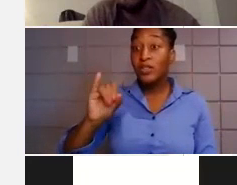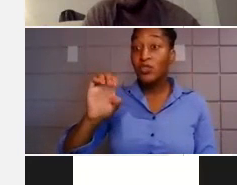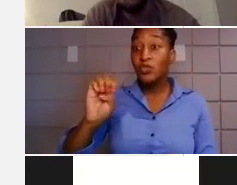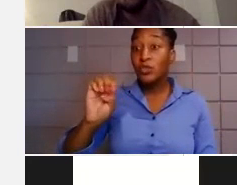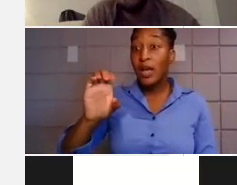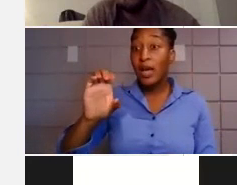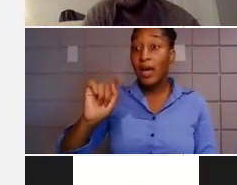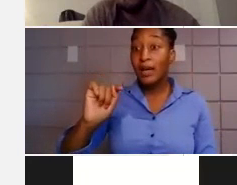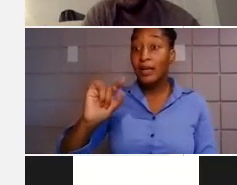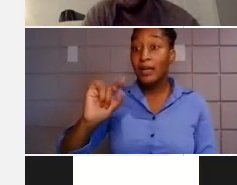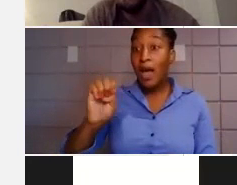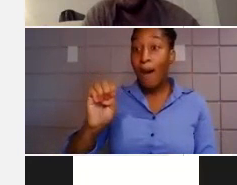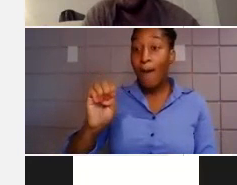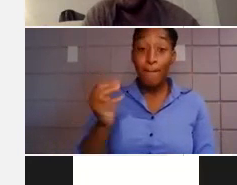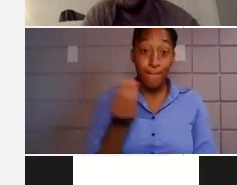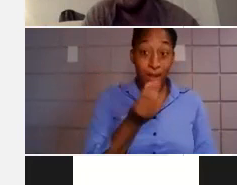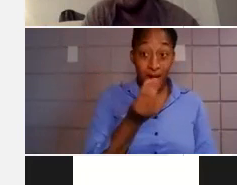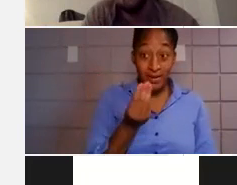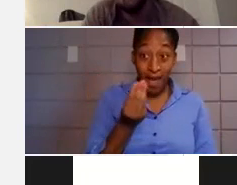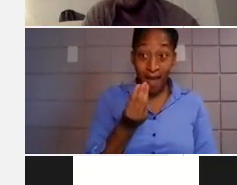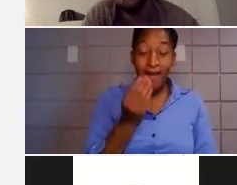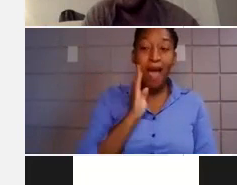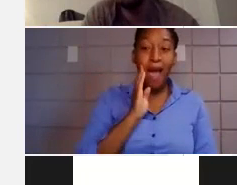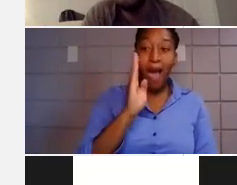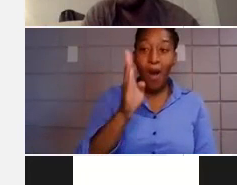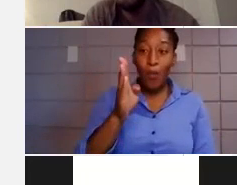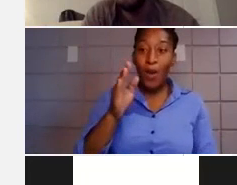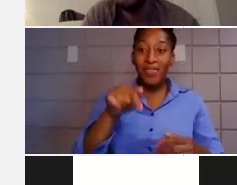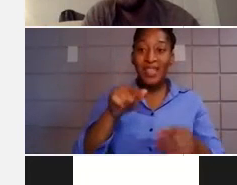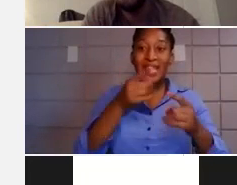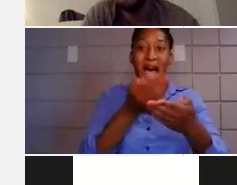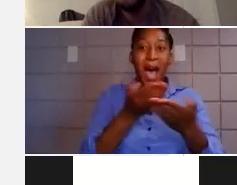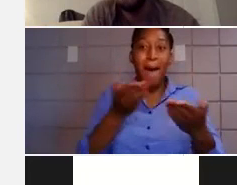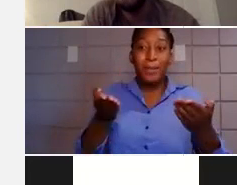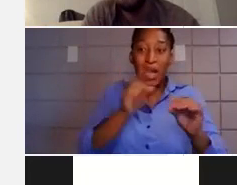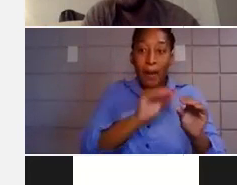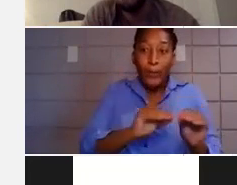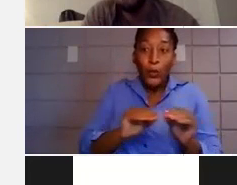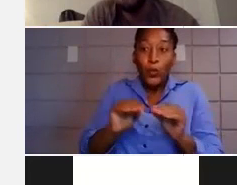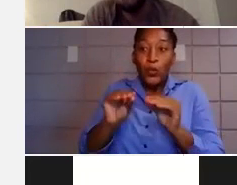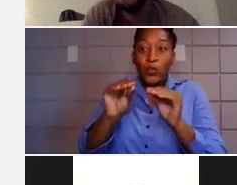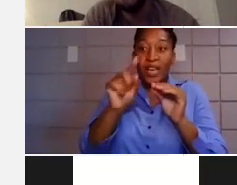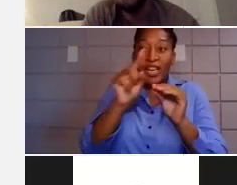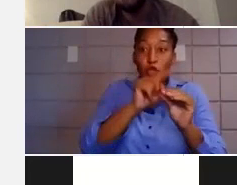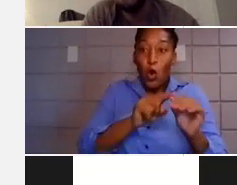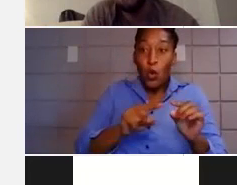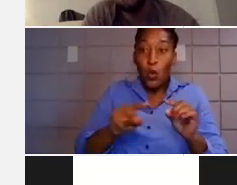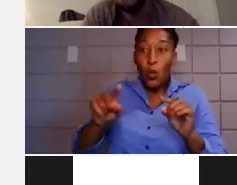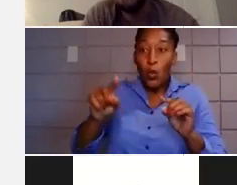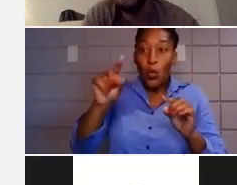a circle. Okay. So on Monday, we'll look at two-dimensional motion for an object moving in a